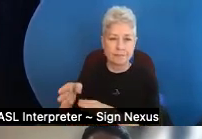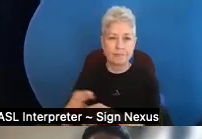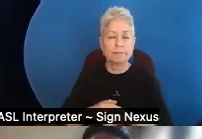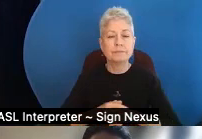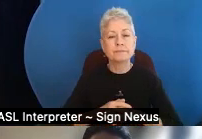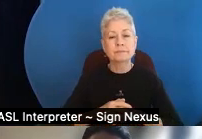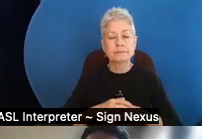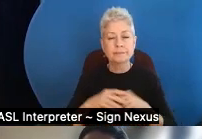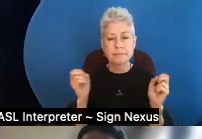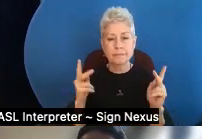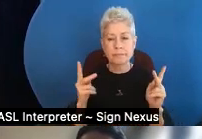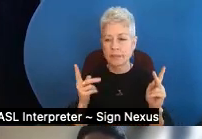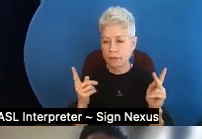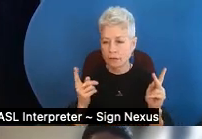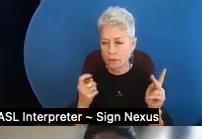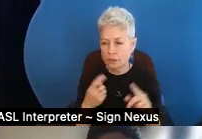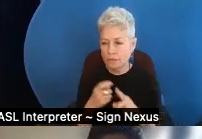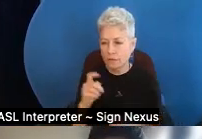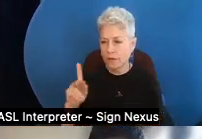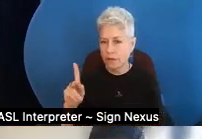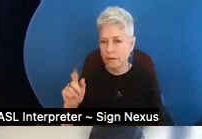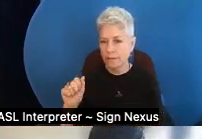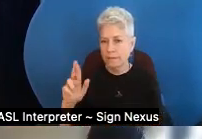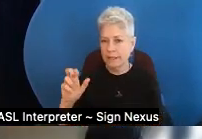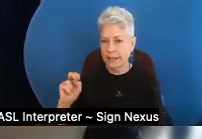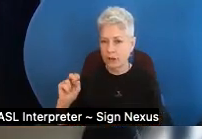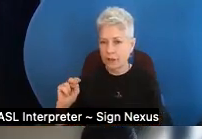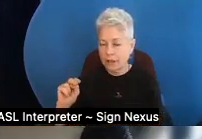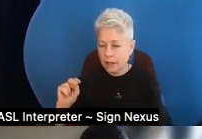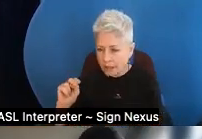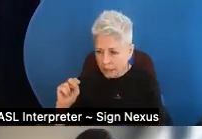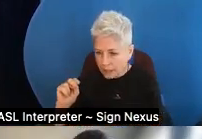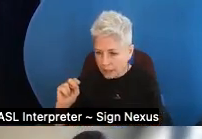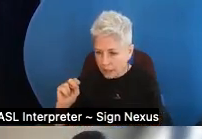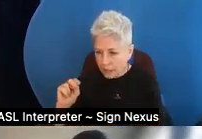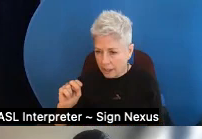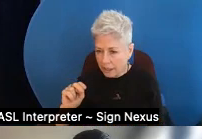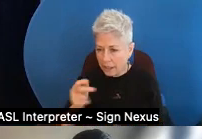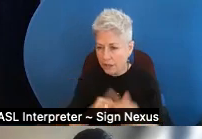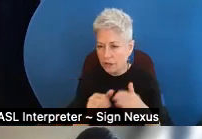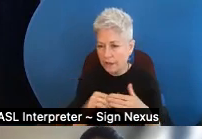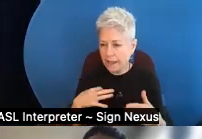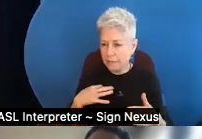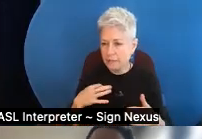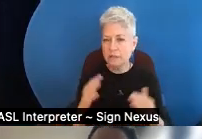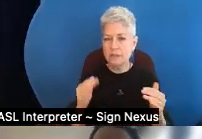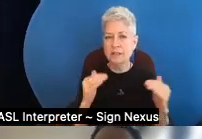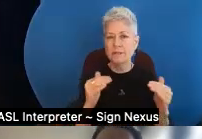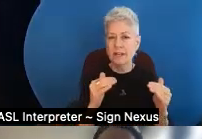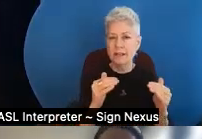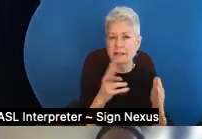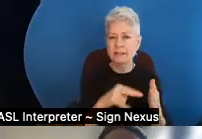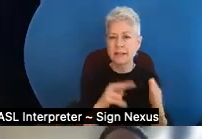Okay, so we have a question from Karen. Under eligibility, that a dance teaching artist may not be